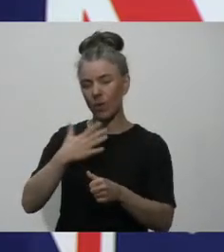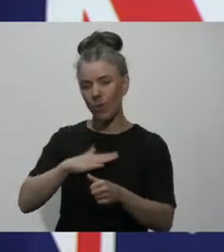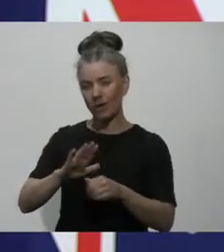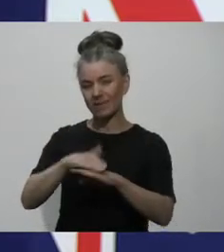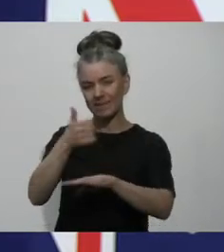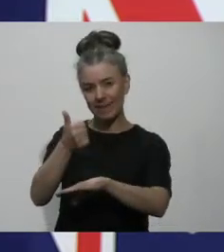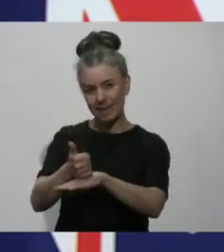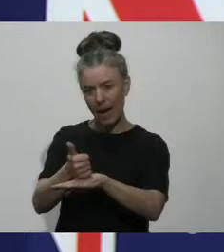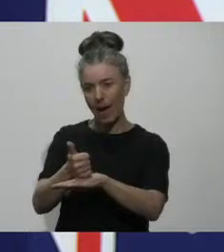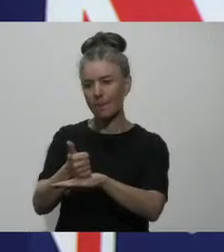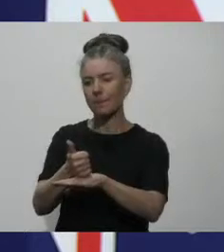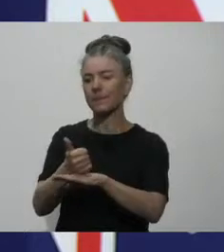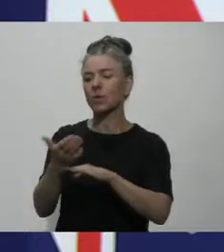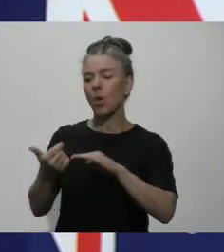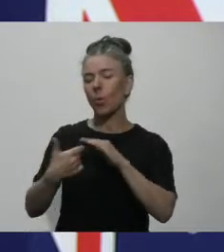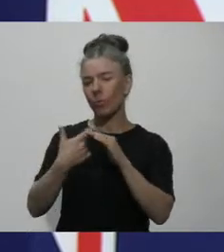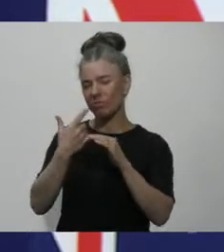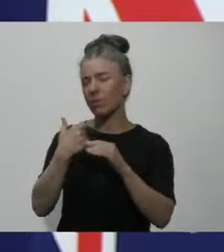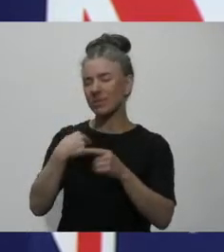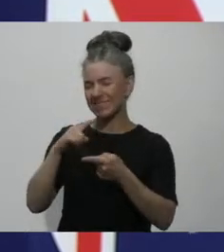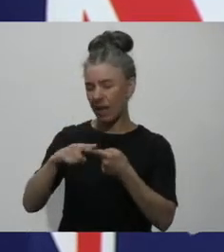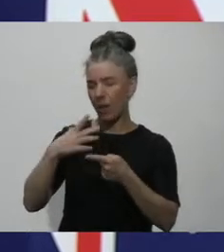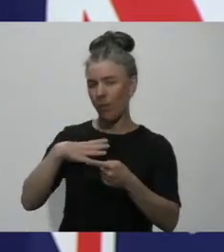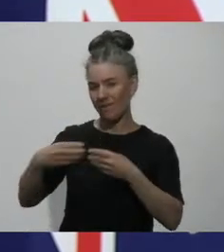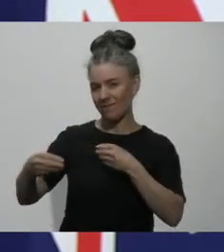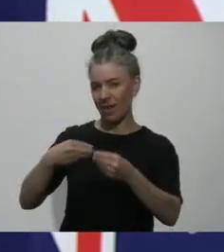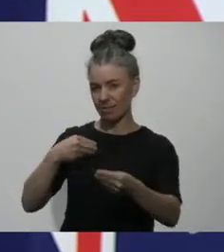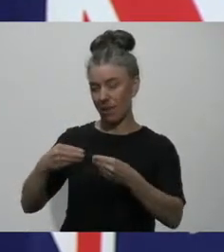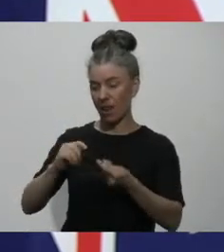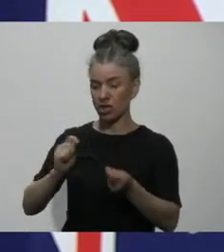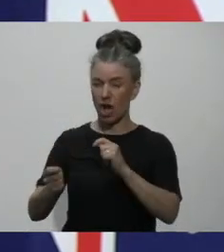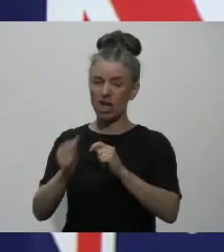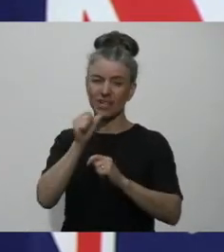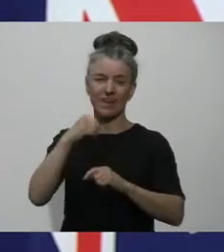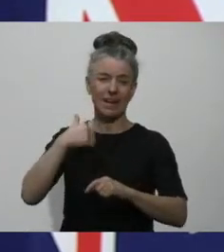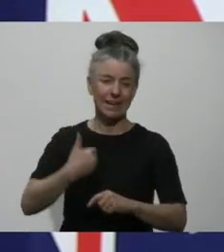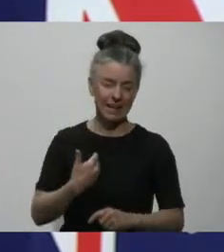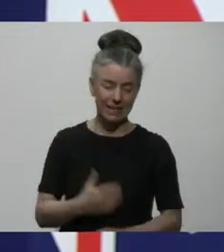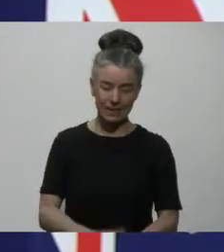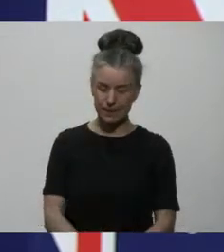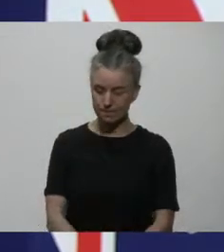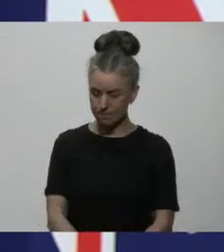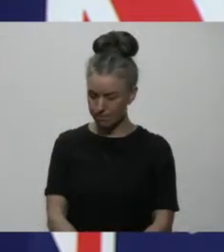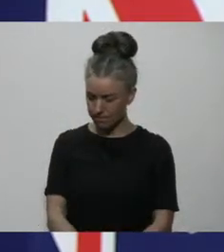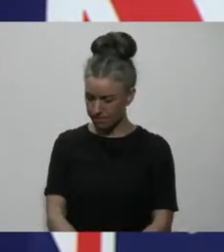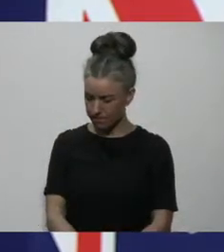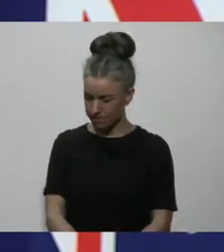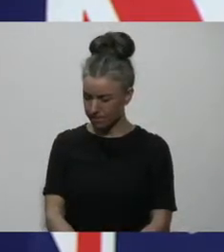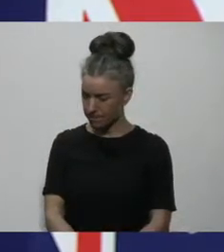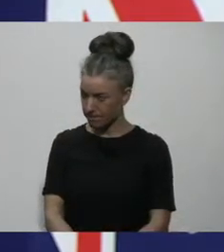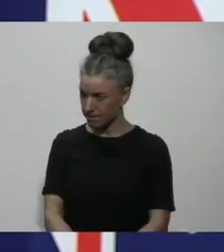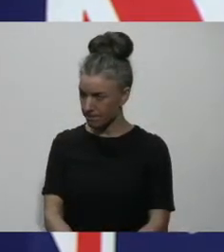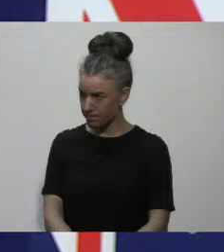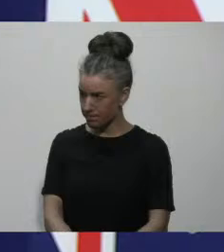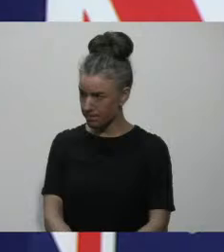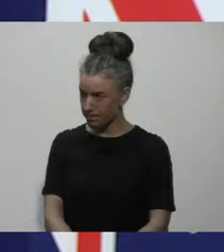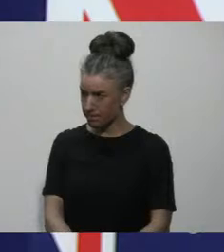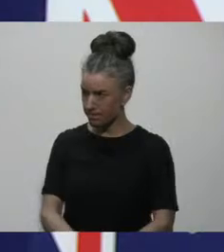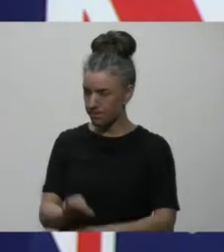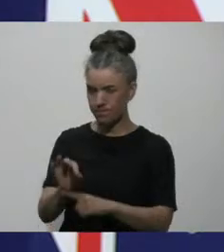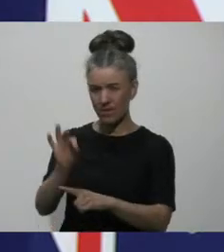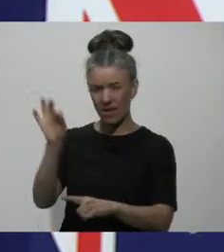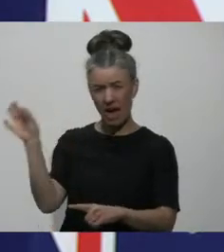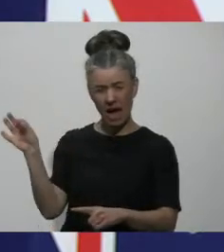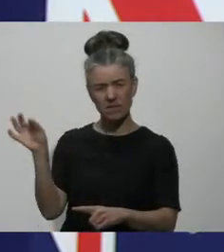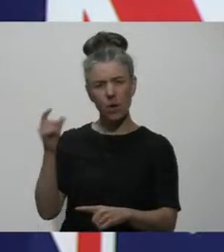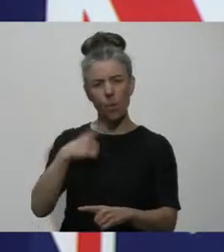scheme that enables us to be flexible and adaptable. Did you consider limiting the extension to just businesses in Auckland, for